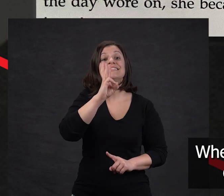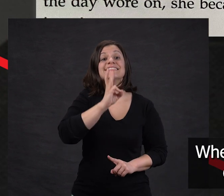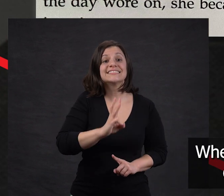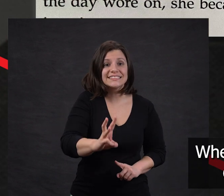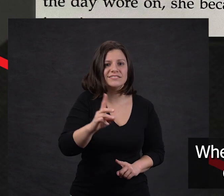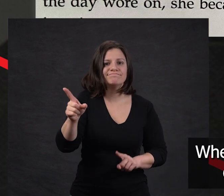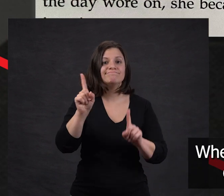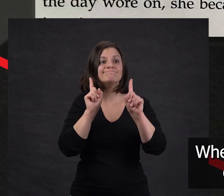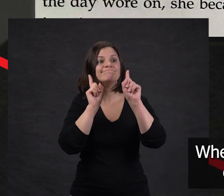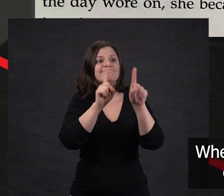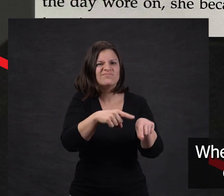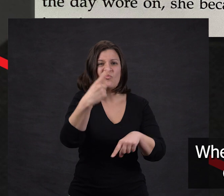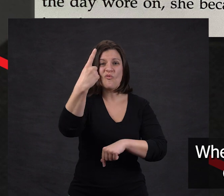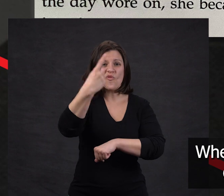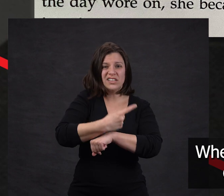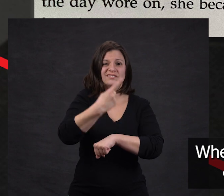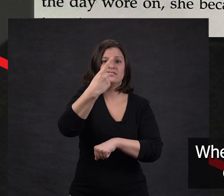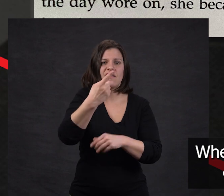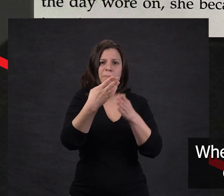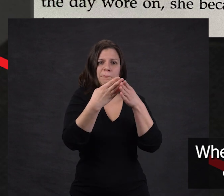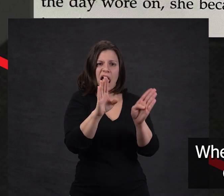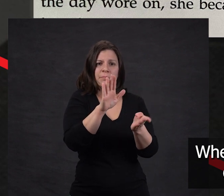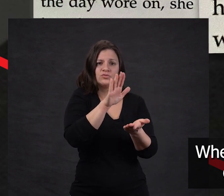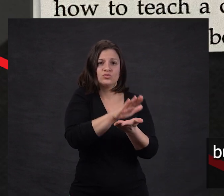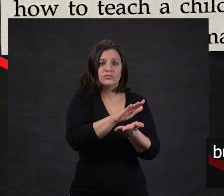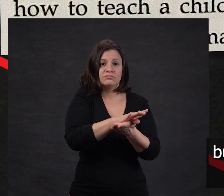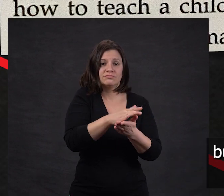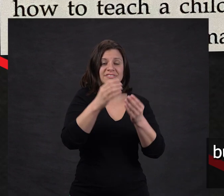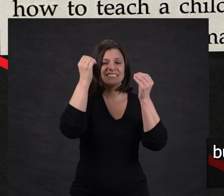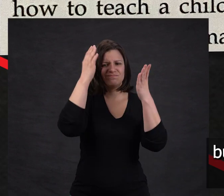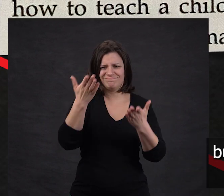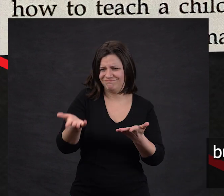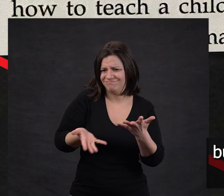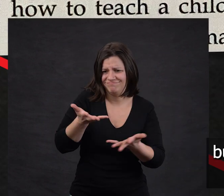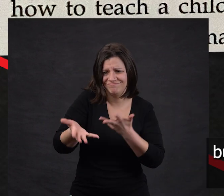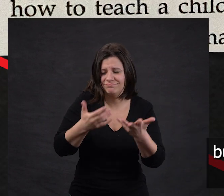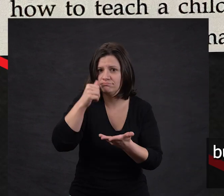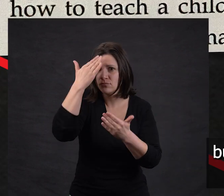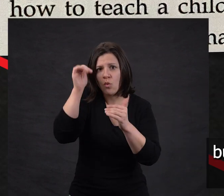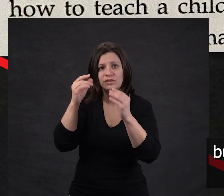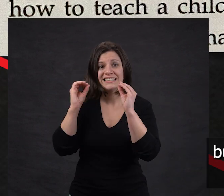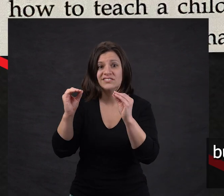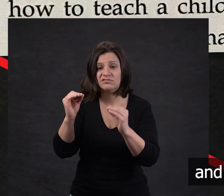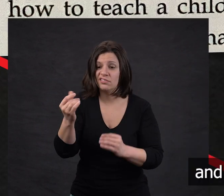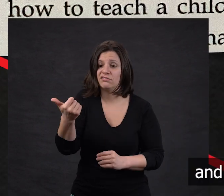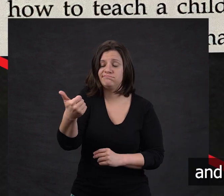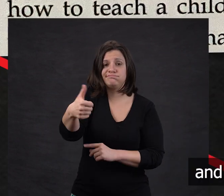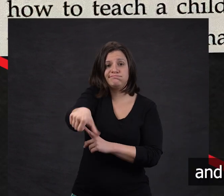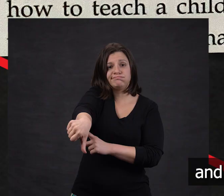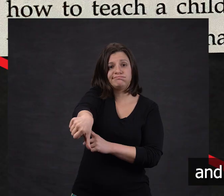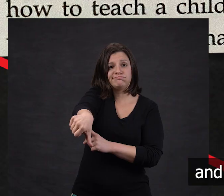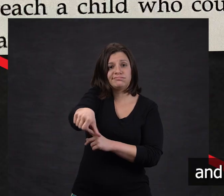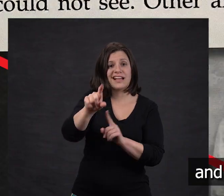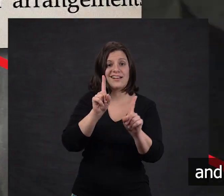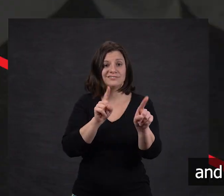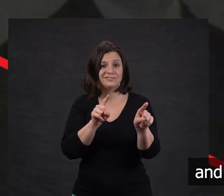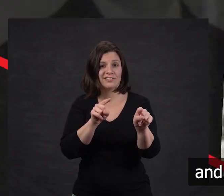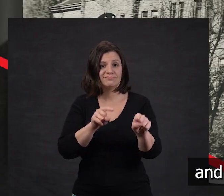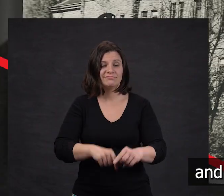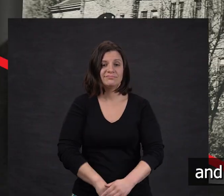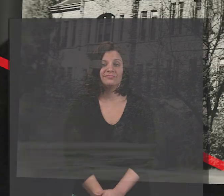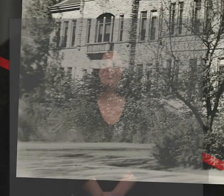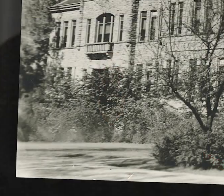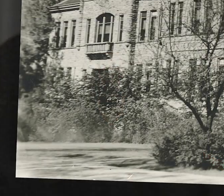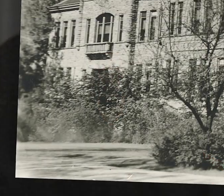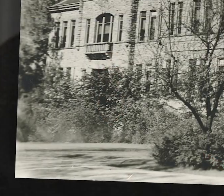she was 6, she attended 1 day of public school, but the teacher didn't know how to teach her, and she was denied attendance. Photos of